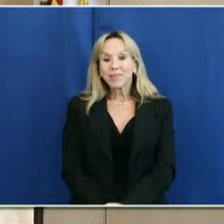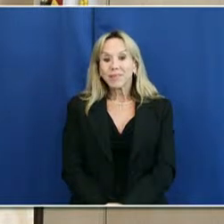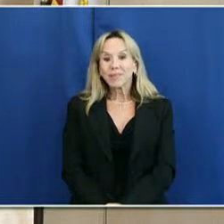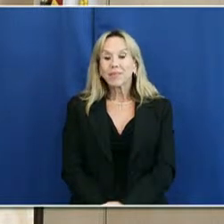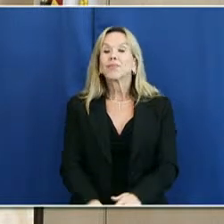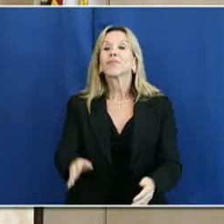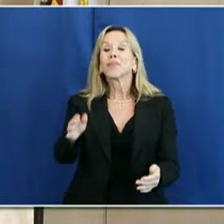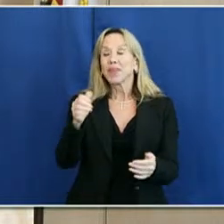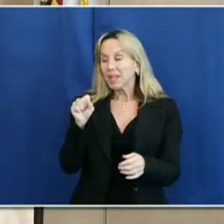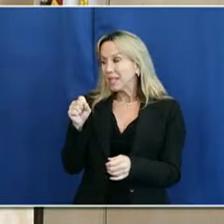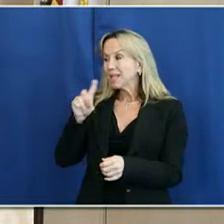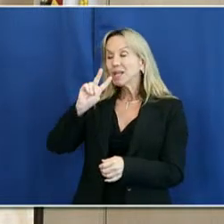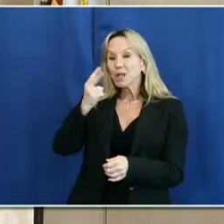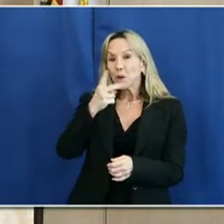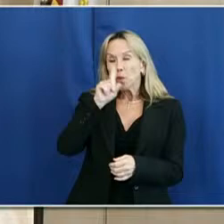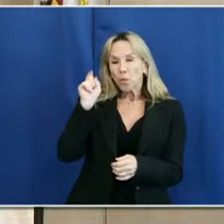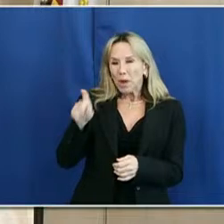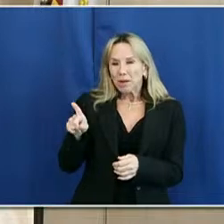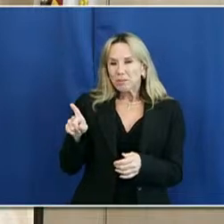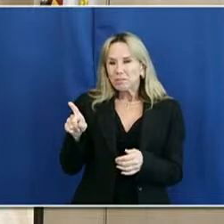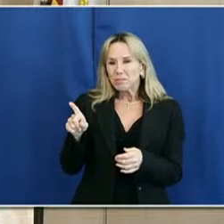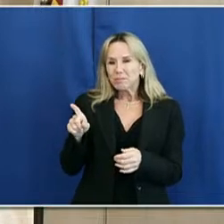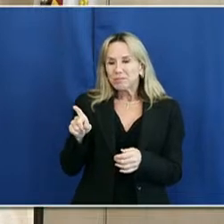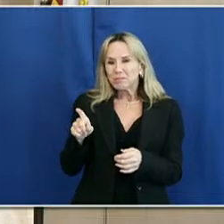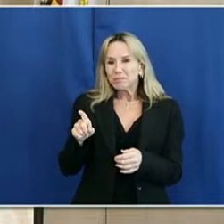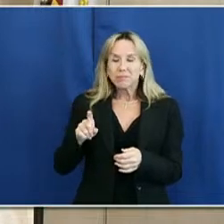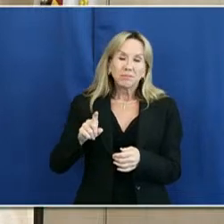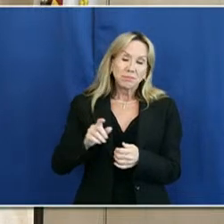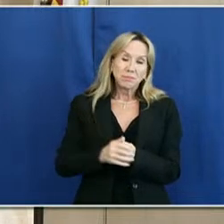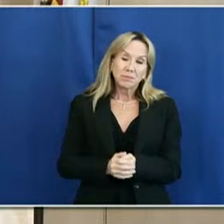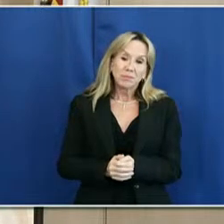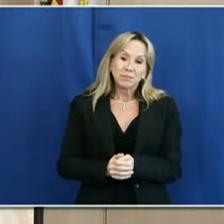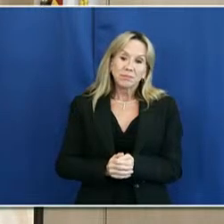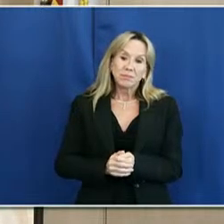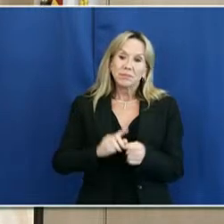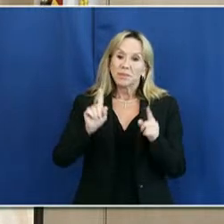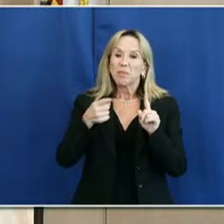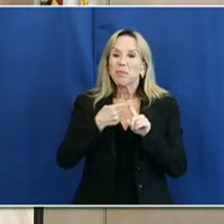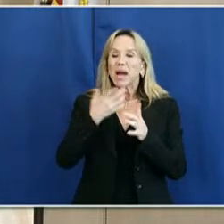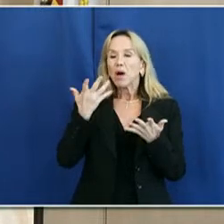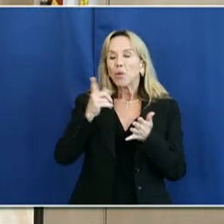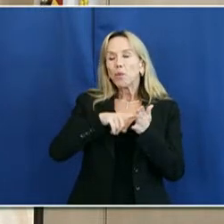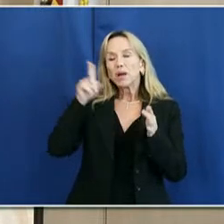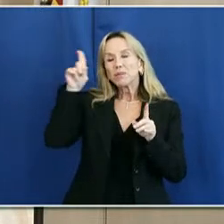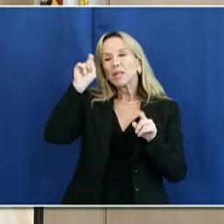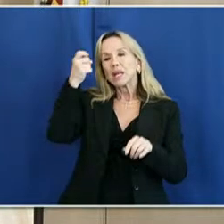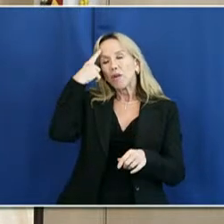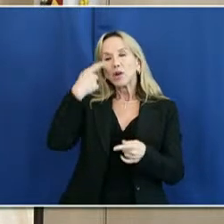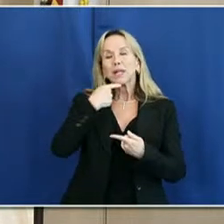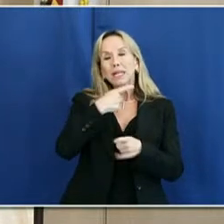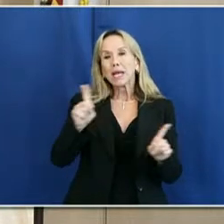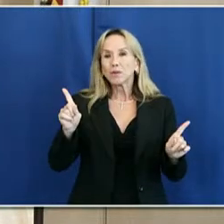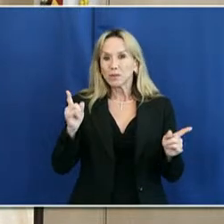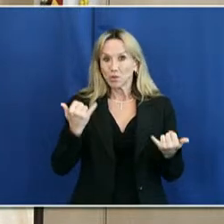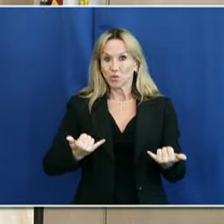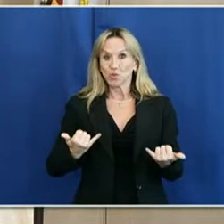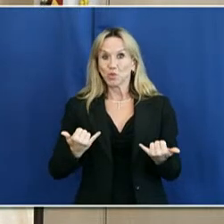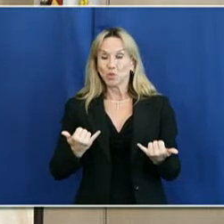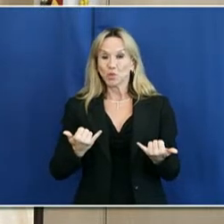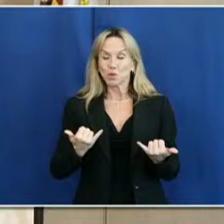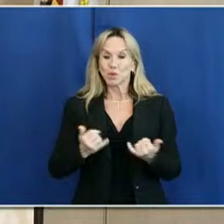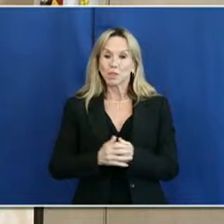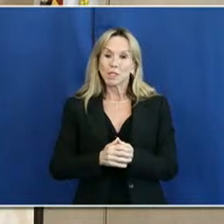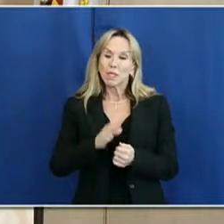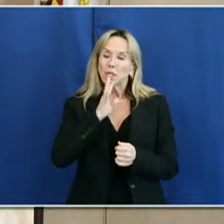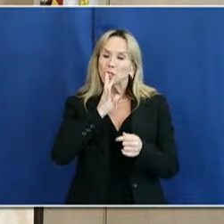Yes, the second question was regarding the deal that the Governor Newsom had announced earlier today with